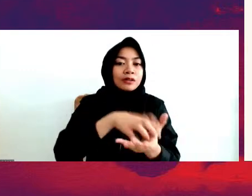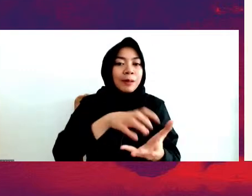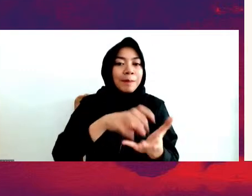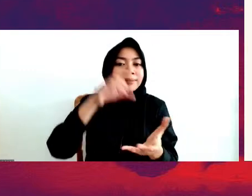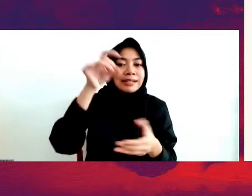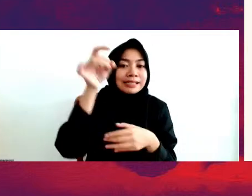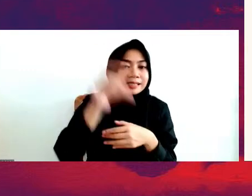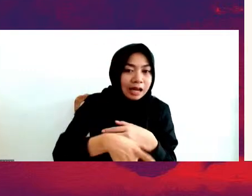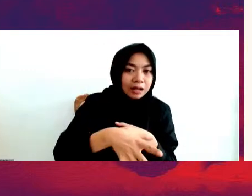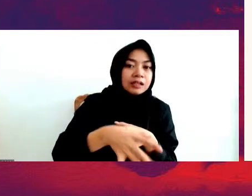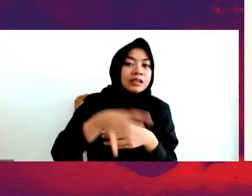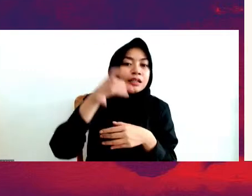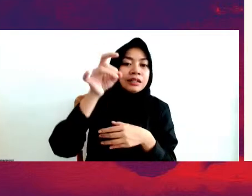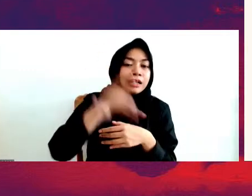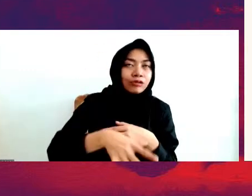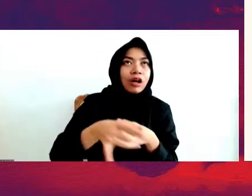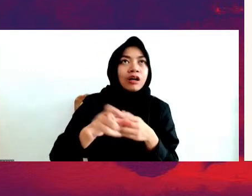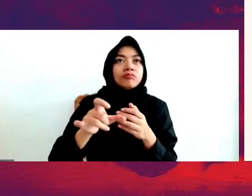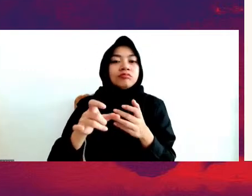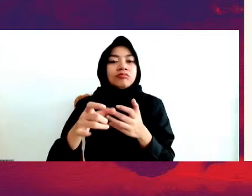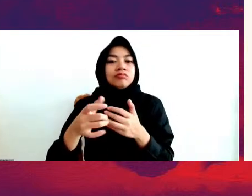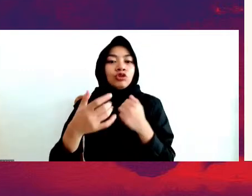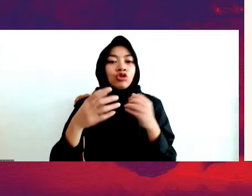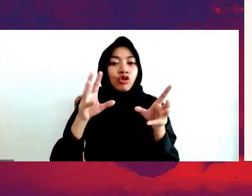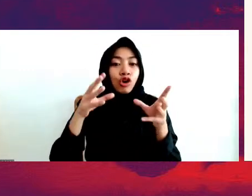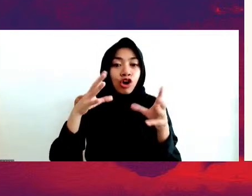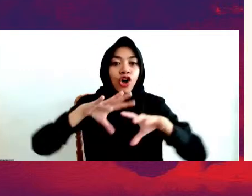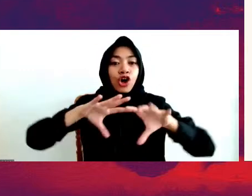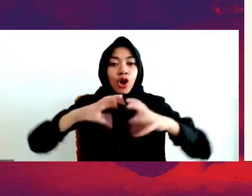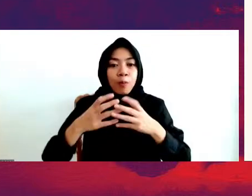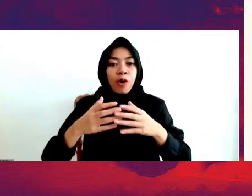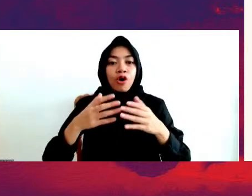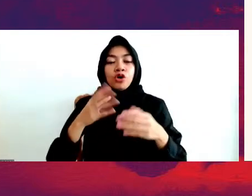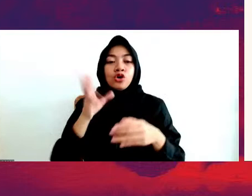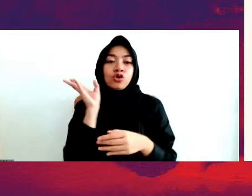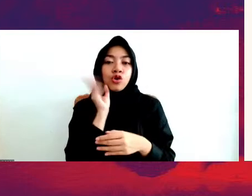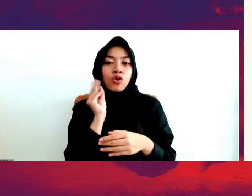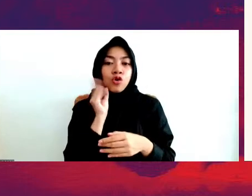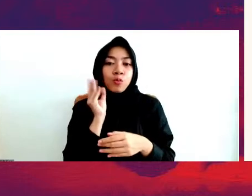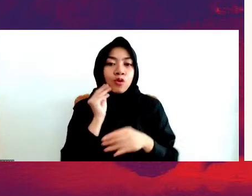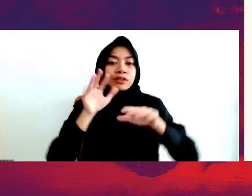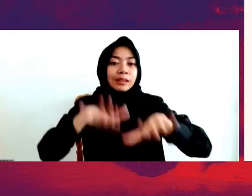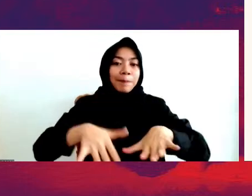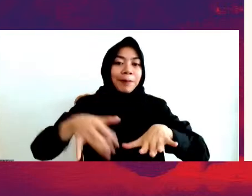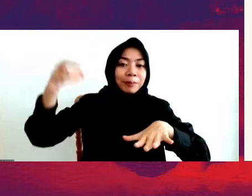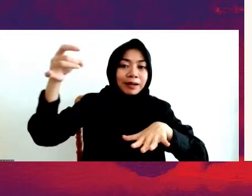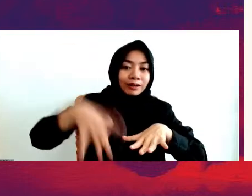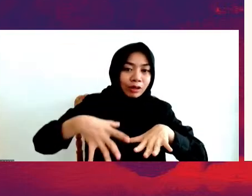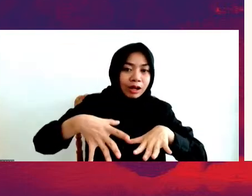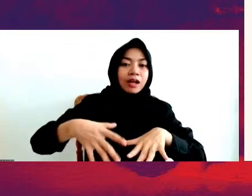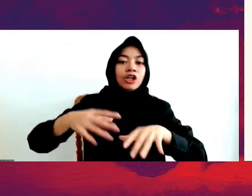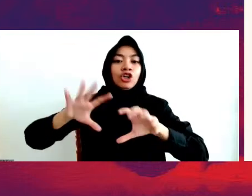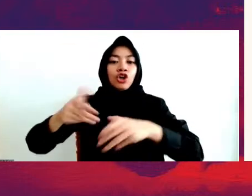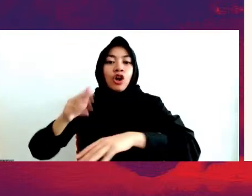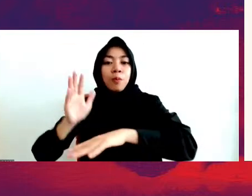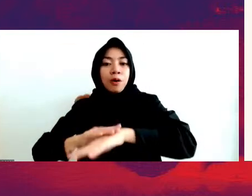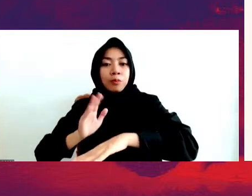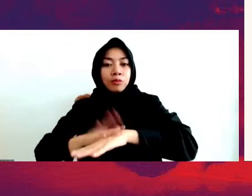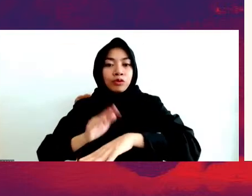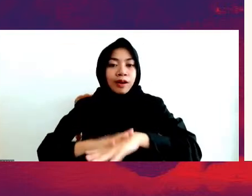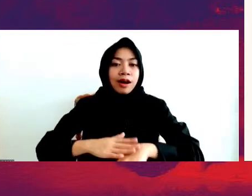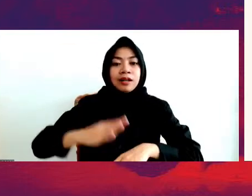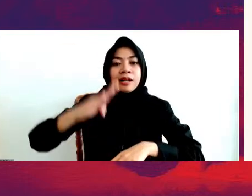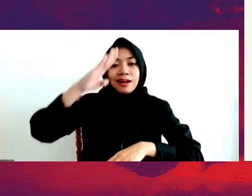Subnational regions, in the case of Indonesia, it would be provinces, age groups, rural urban areas, ethnic groups, male or